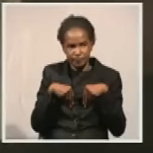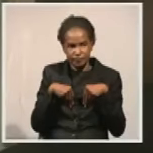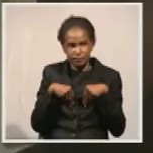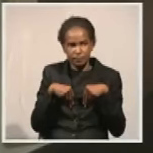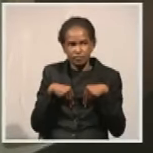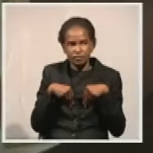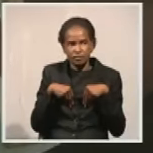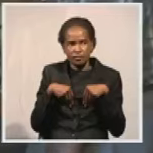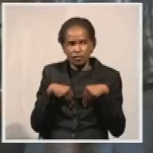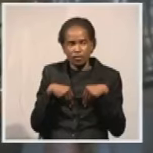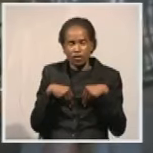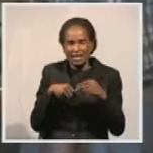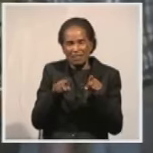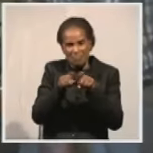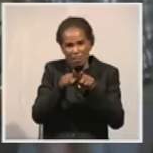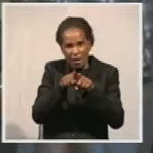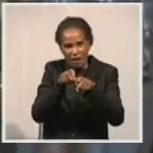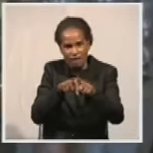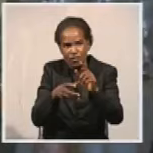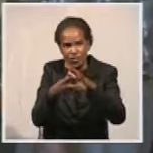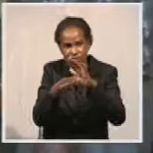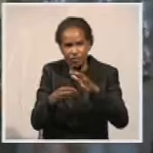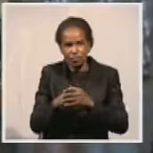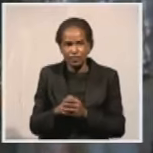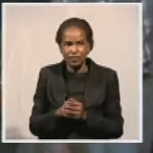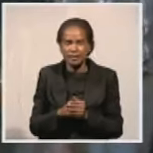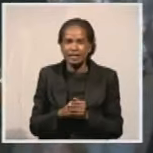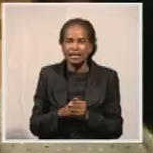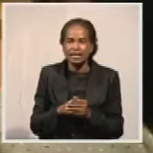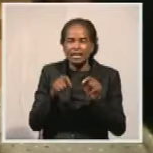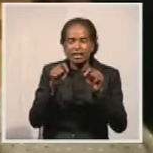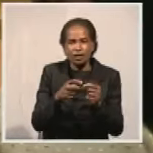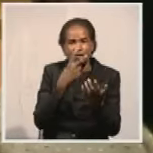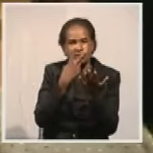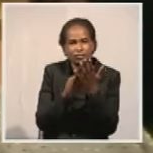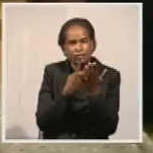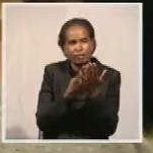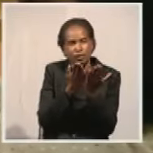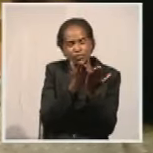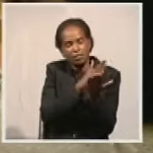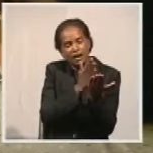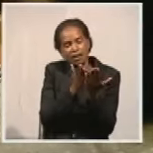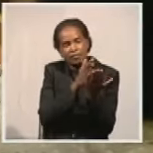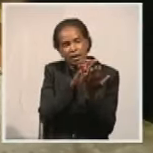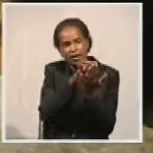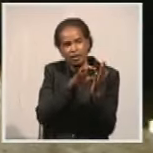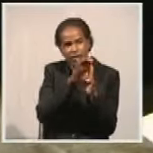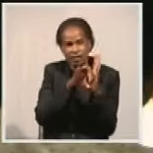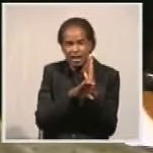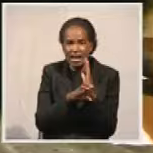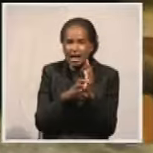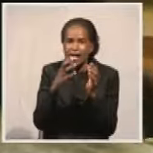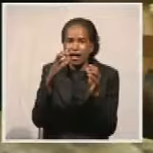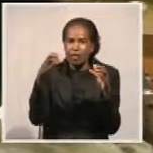text as SWAPO had proposed it. Talking about the text, I understand, of course, there were some issues that were a bone of